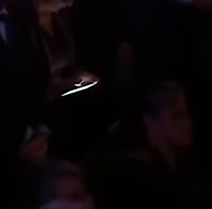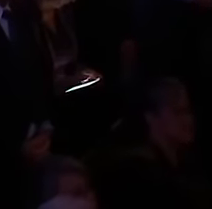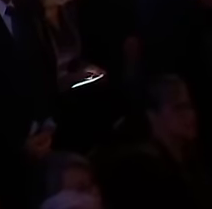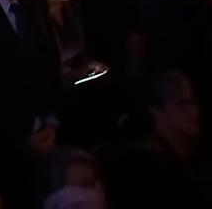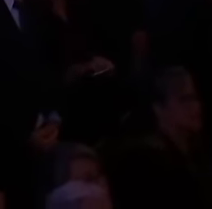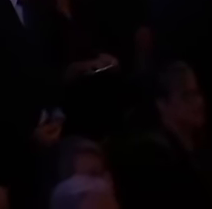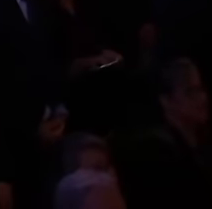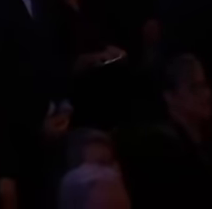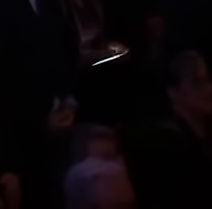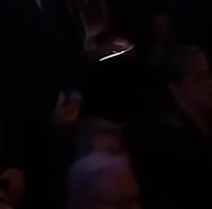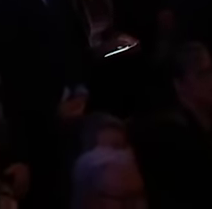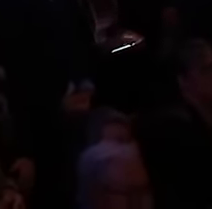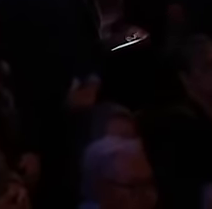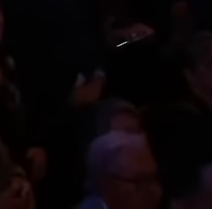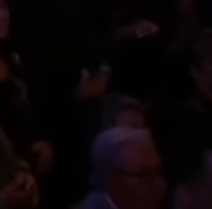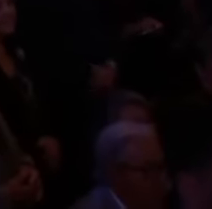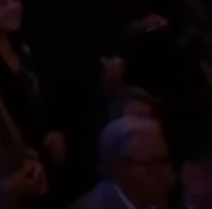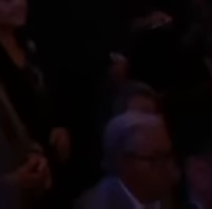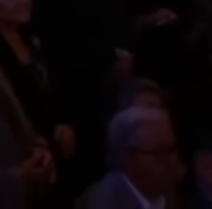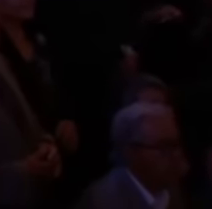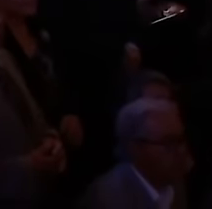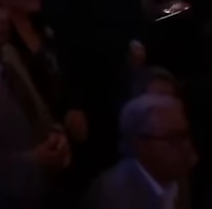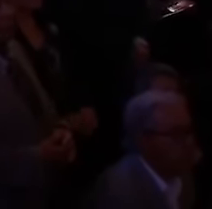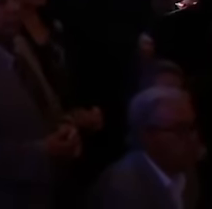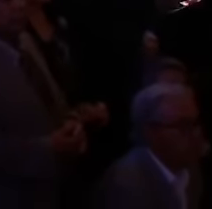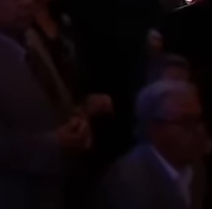The Bible says to enter into His gates